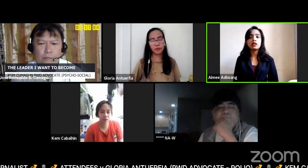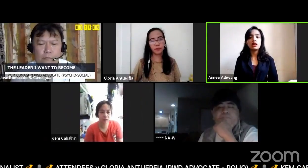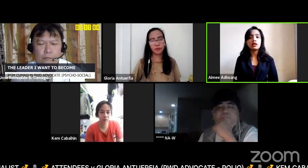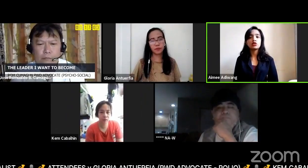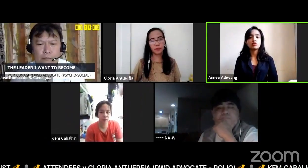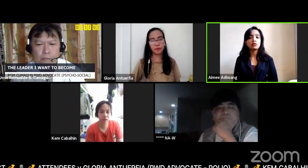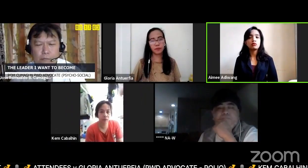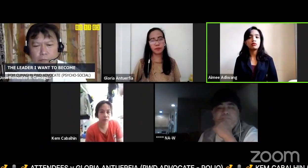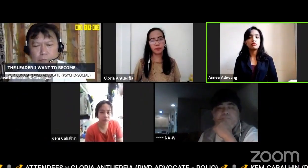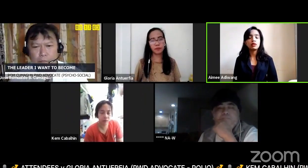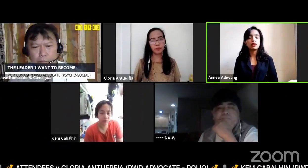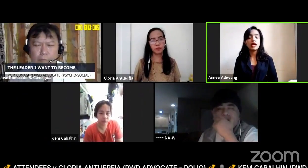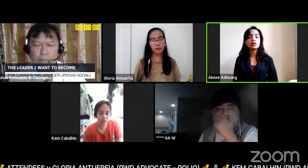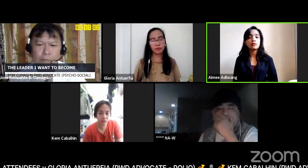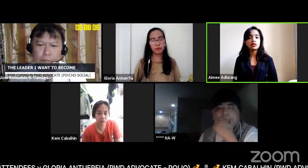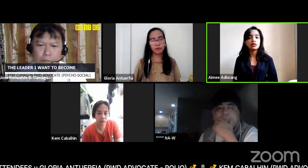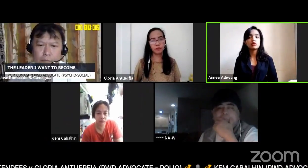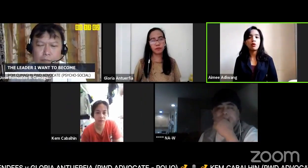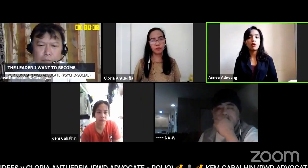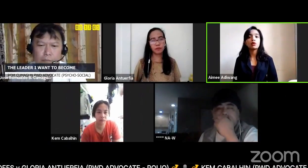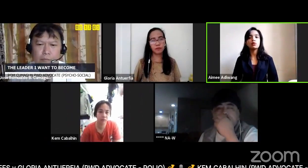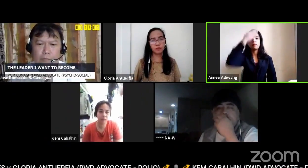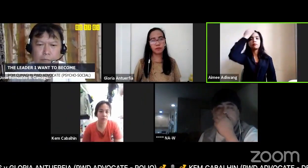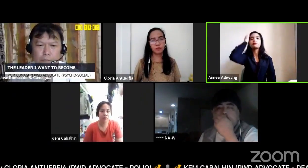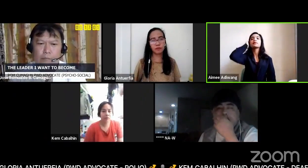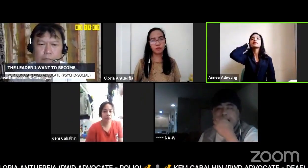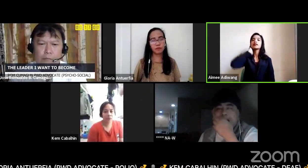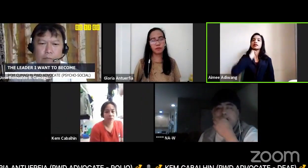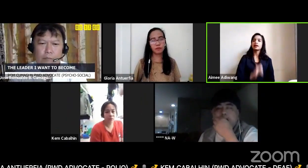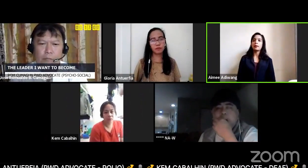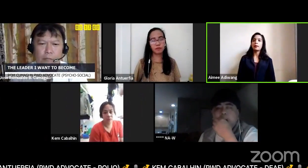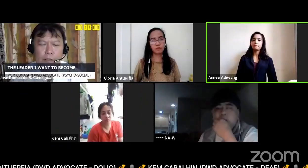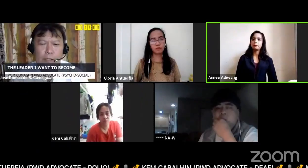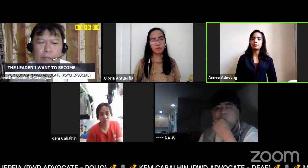they told me I must know what to do.